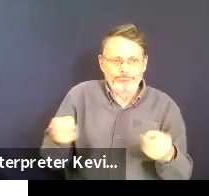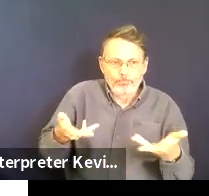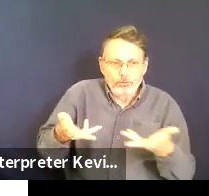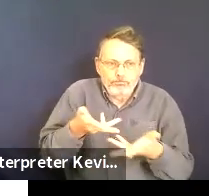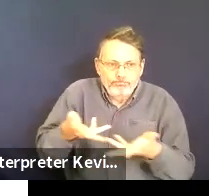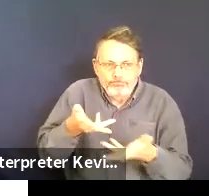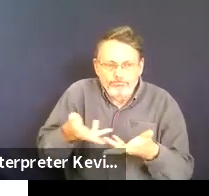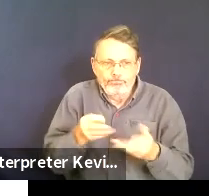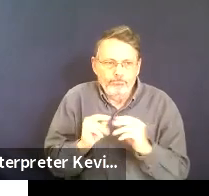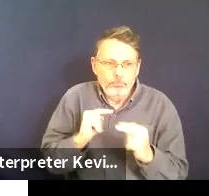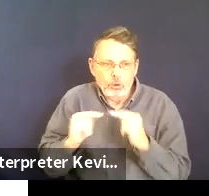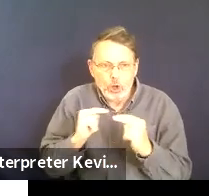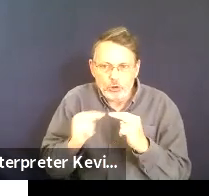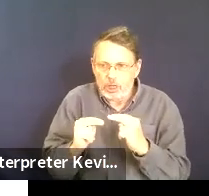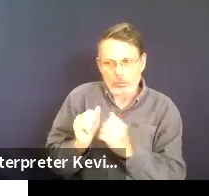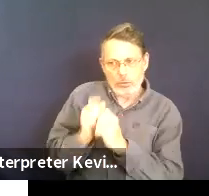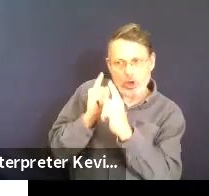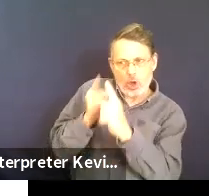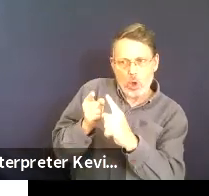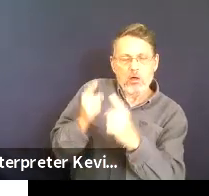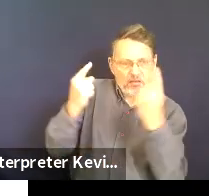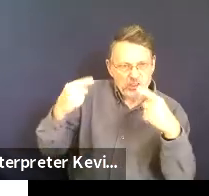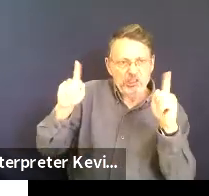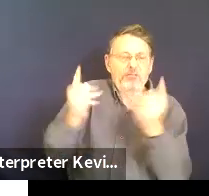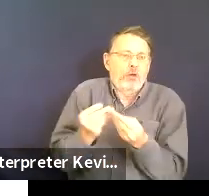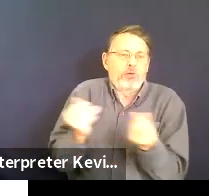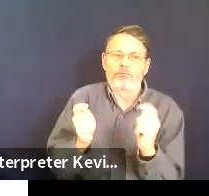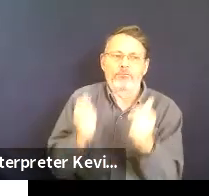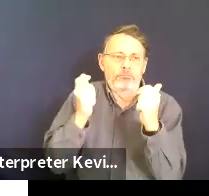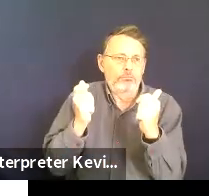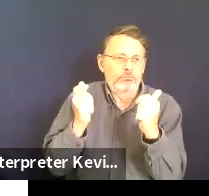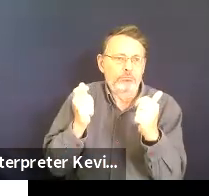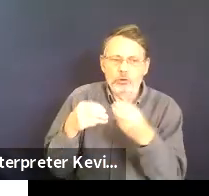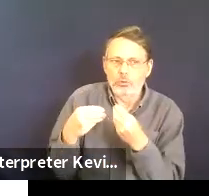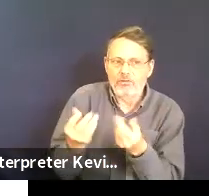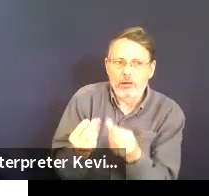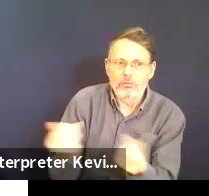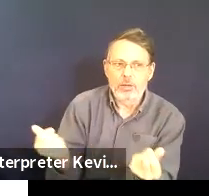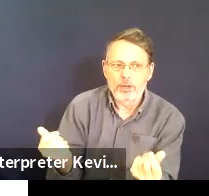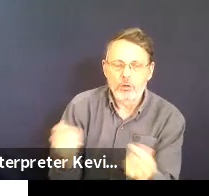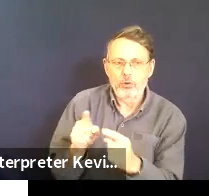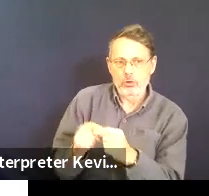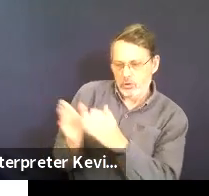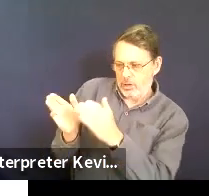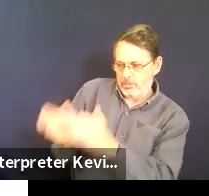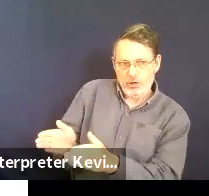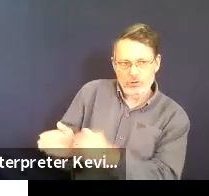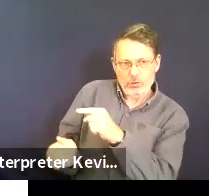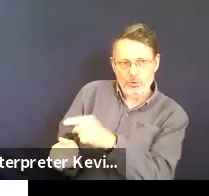complaint with the goal of achieving a resolution that quickly provides a remedy to the individual that has